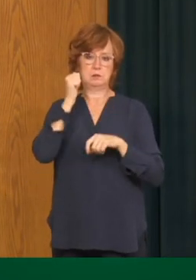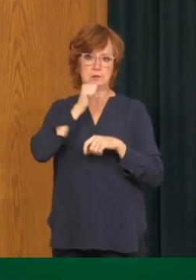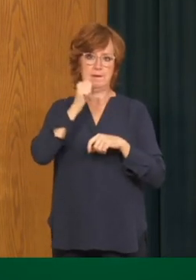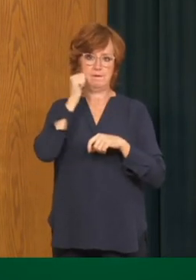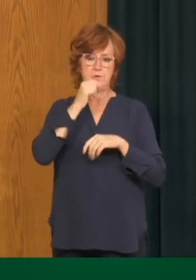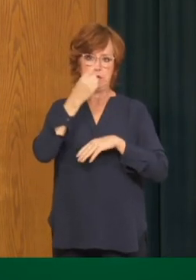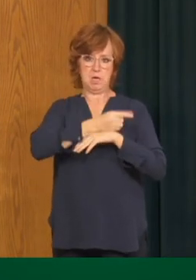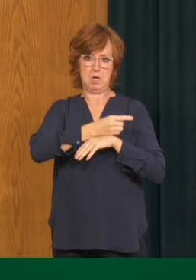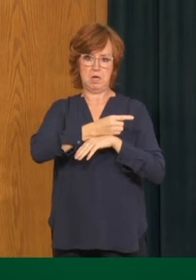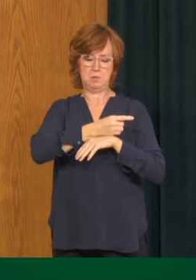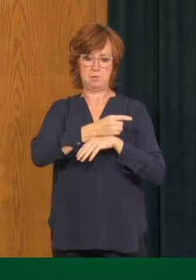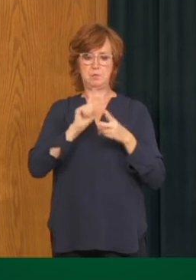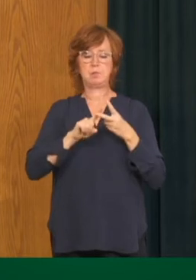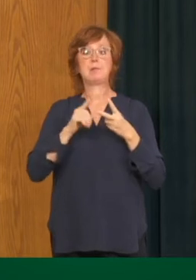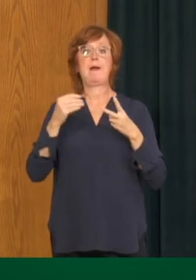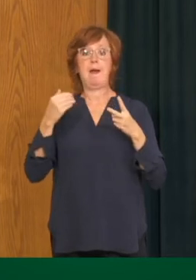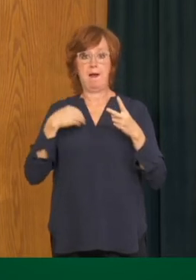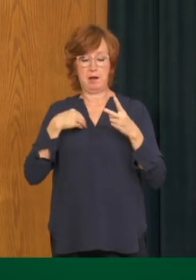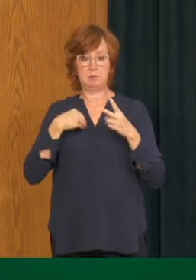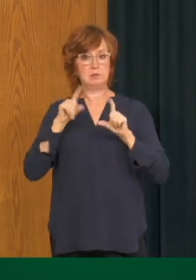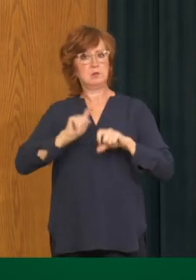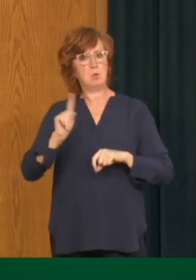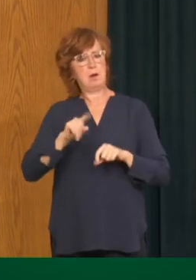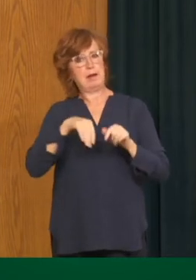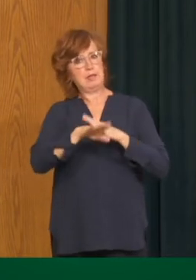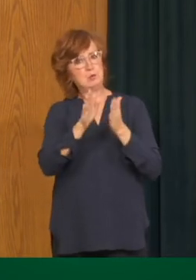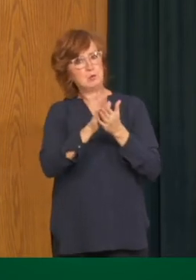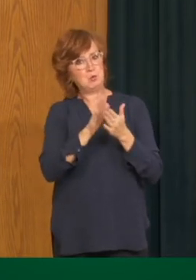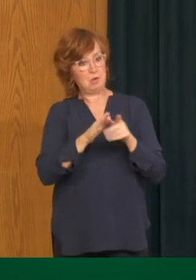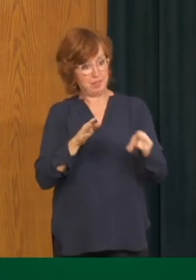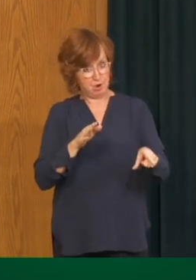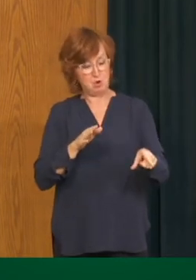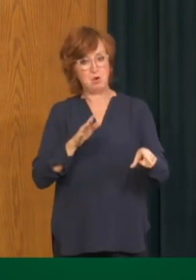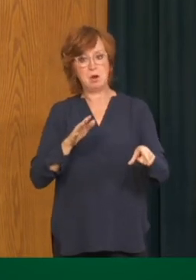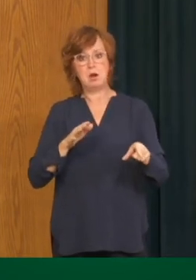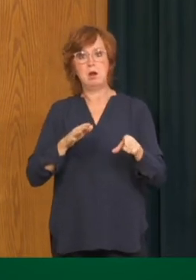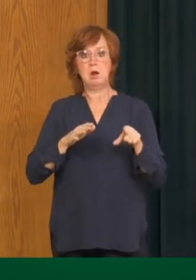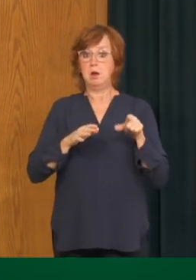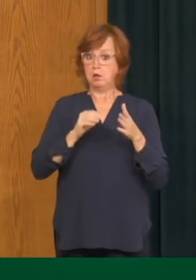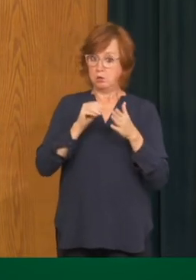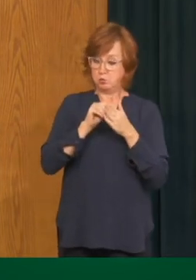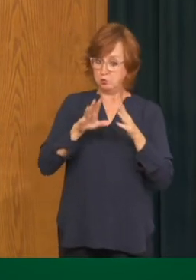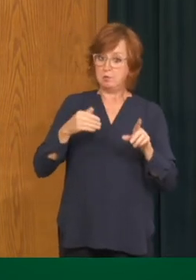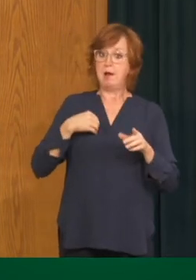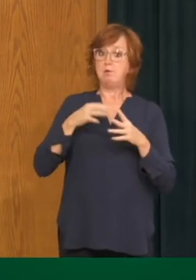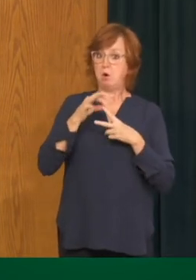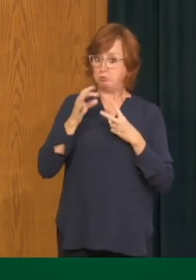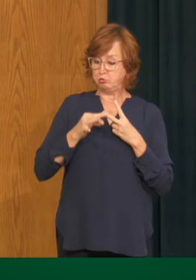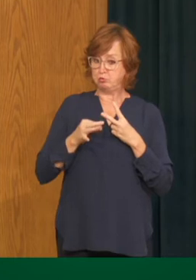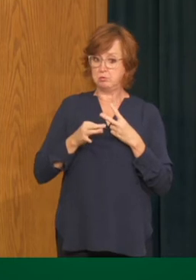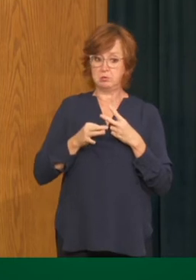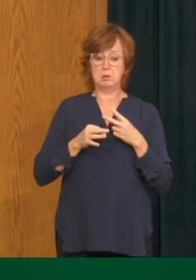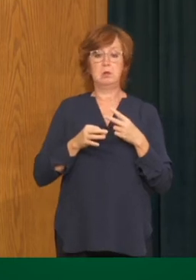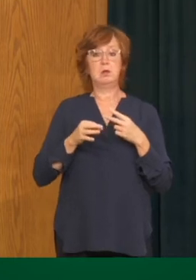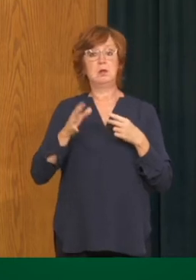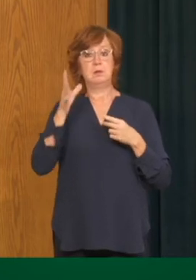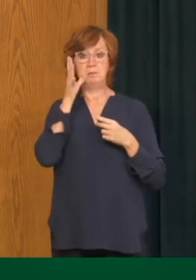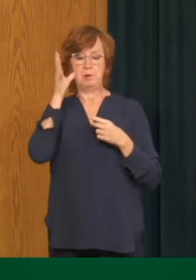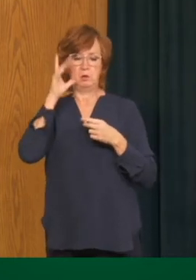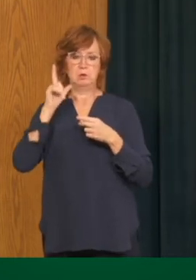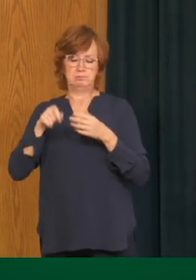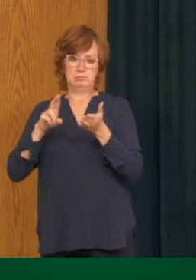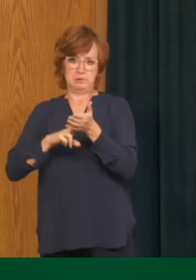schools. Students will have the option of taking part in randomized voluntary testing with parental consent at their